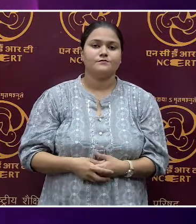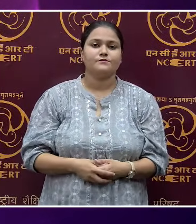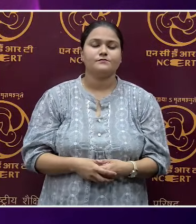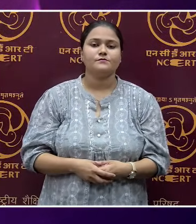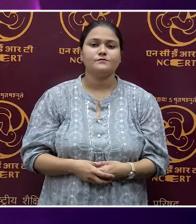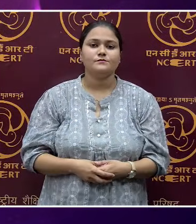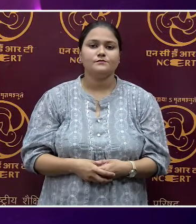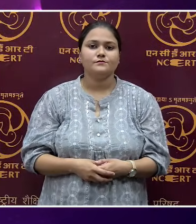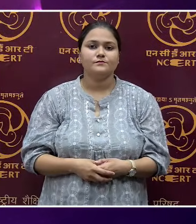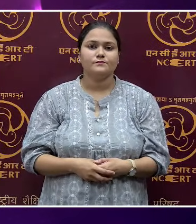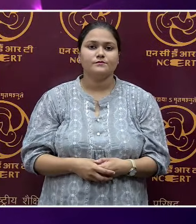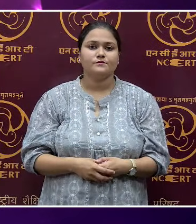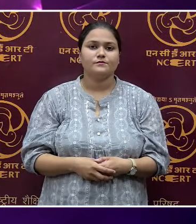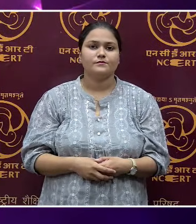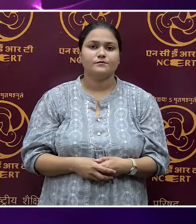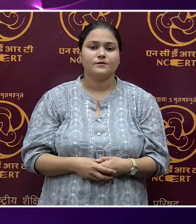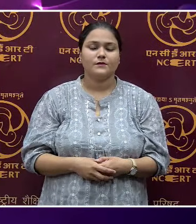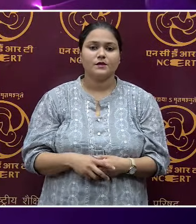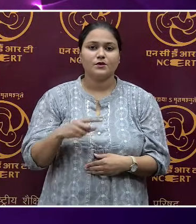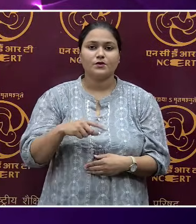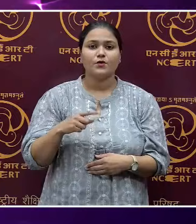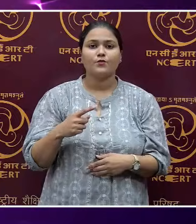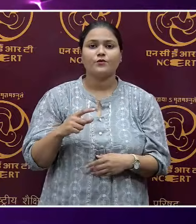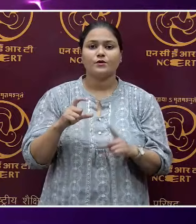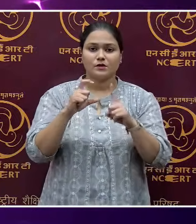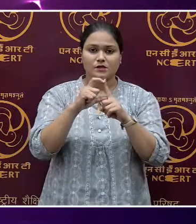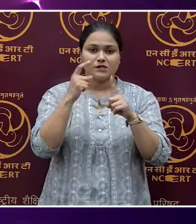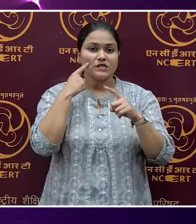So you have to go to this Diksha.